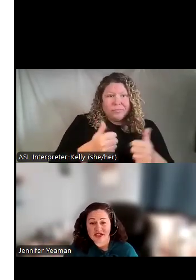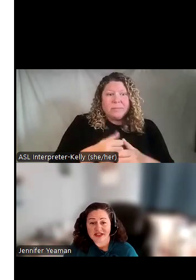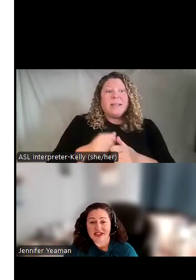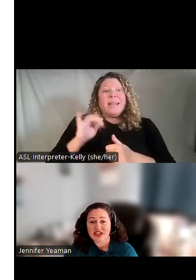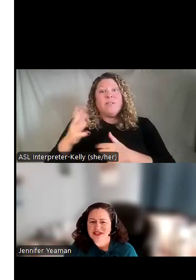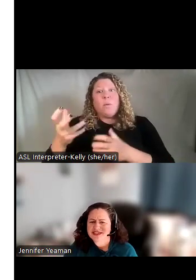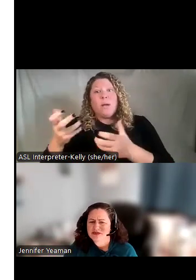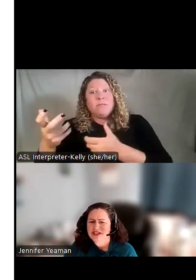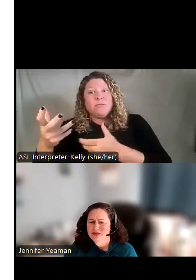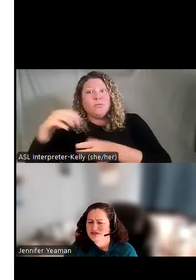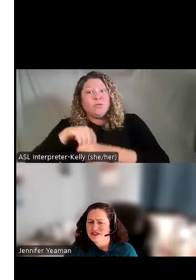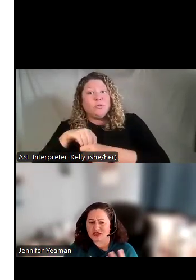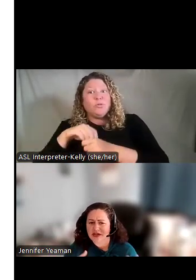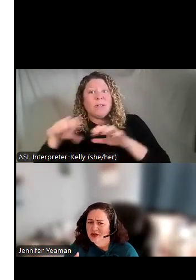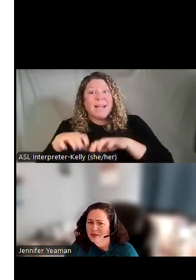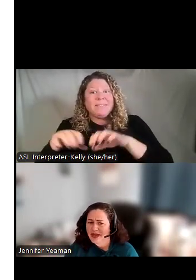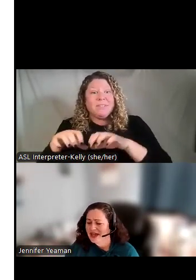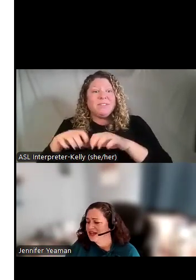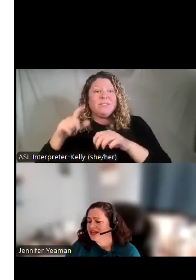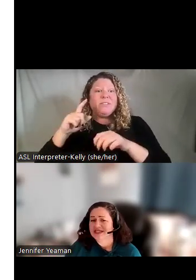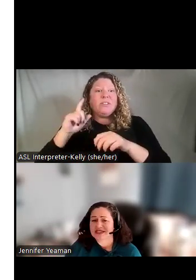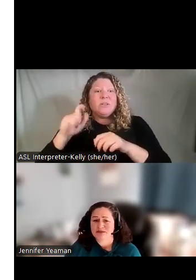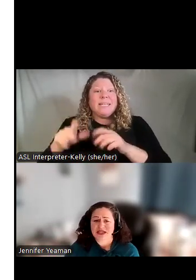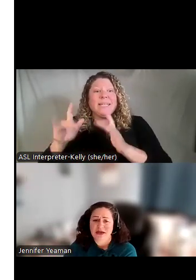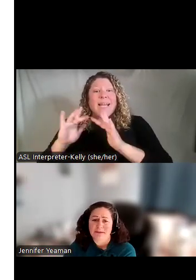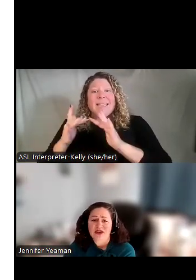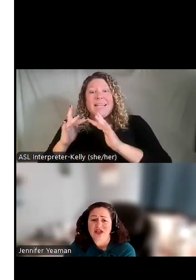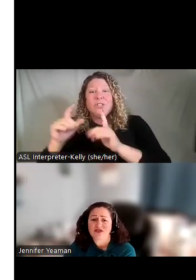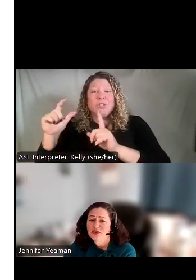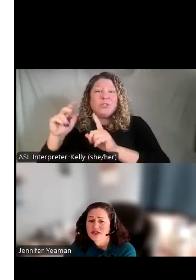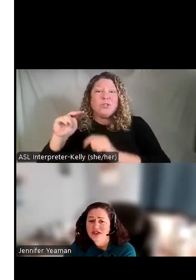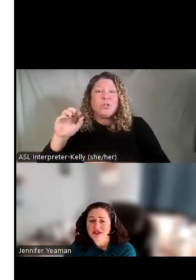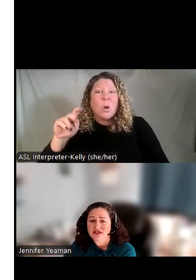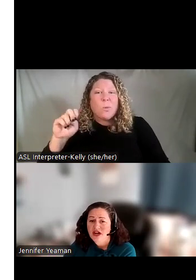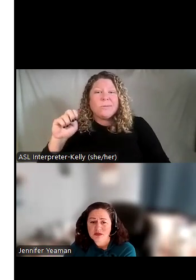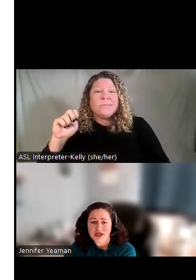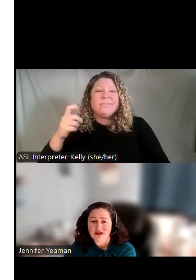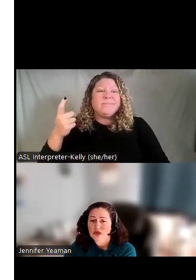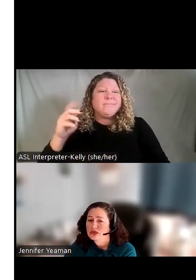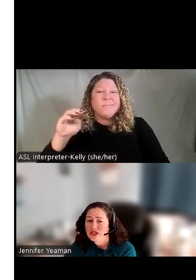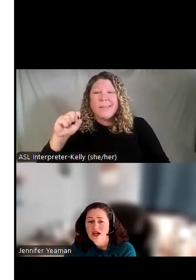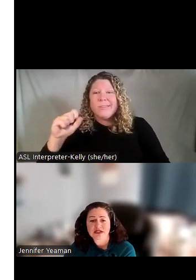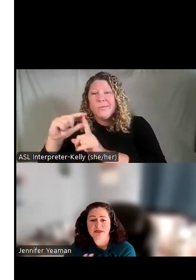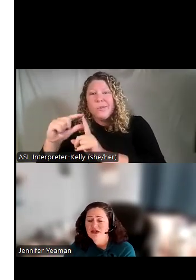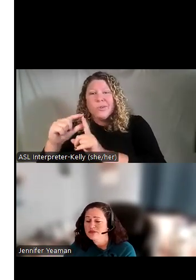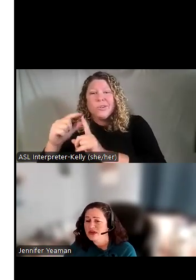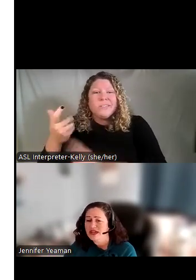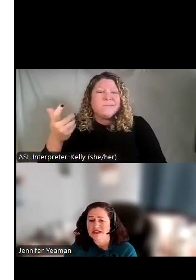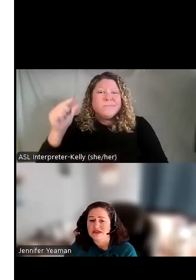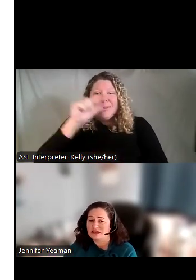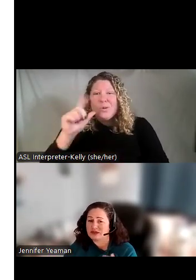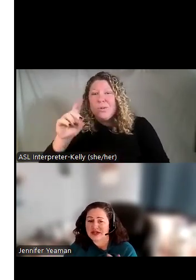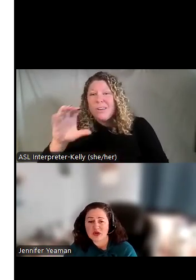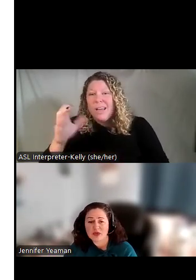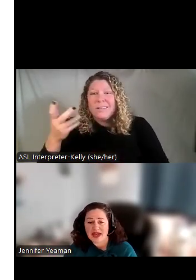participate electronically, you'll need some type of electronic notepad. This can be a Microsoft Word document, Google Docs,